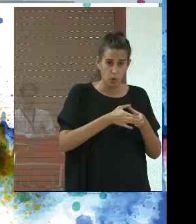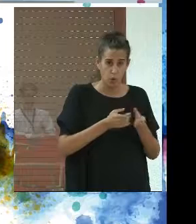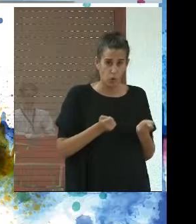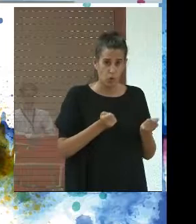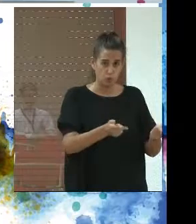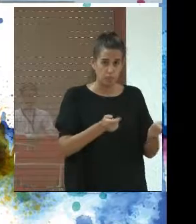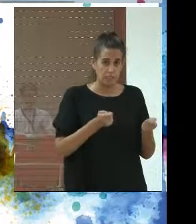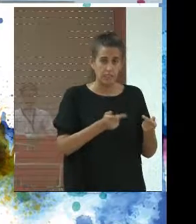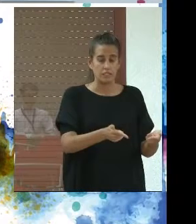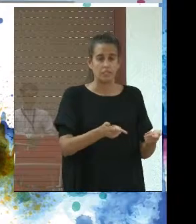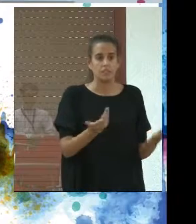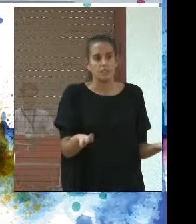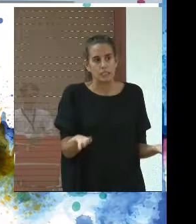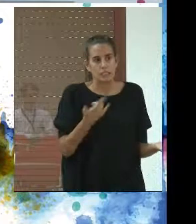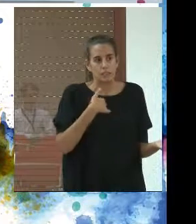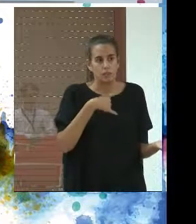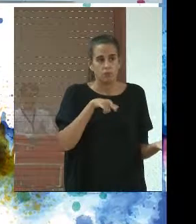for us,